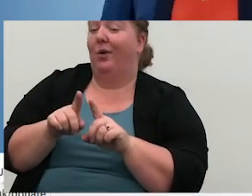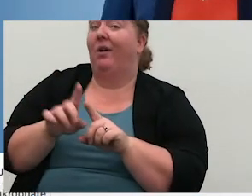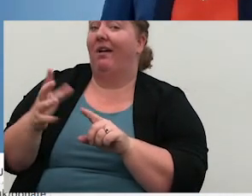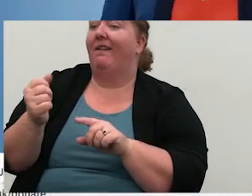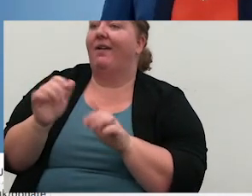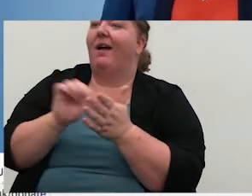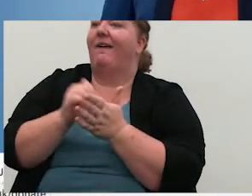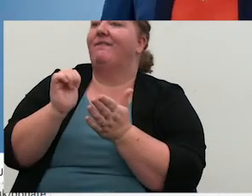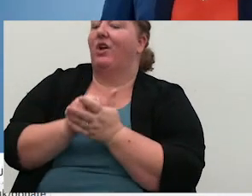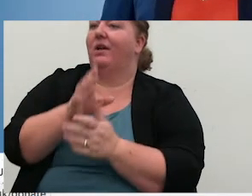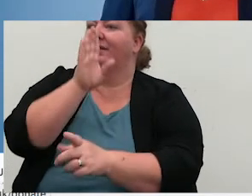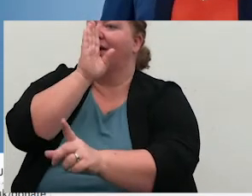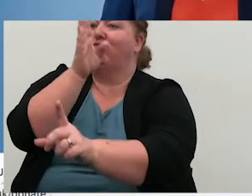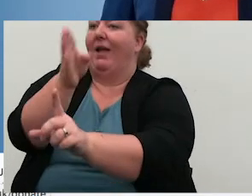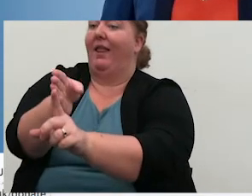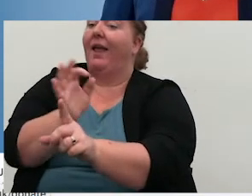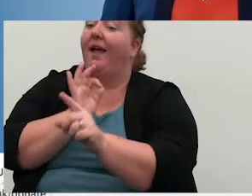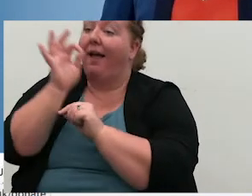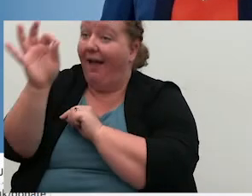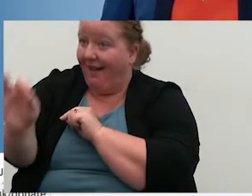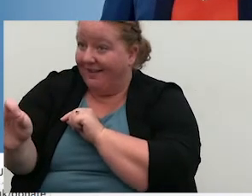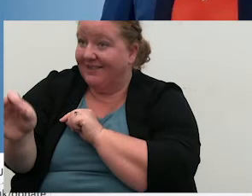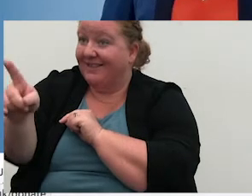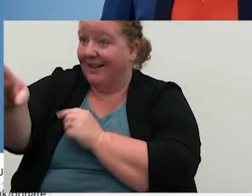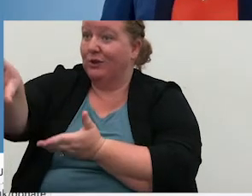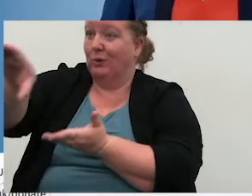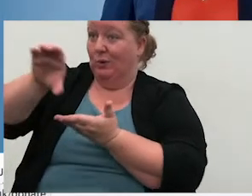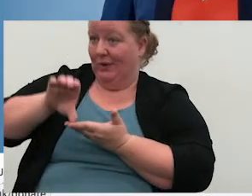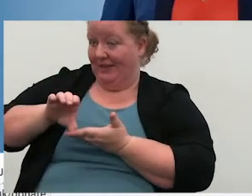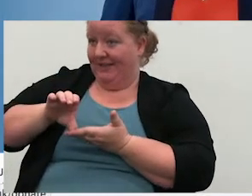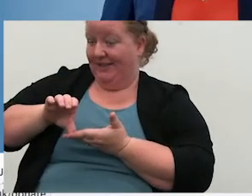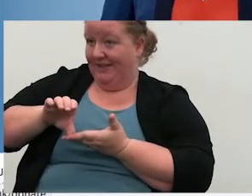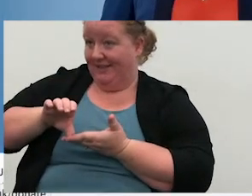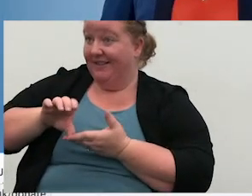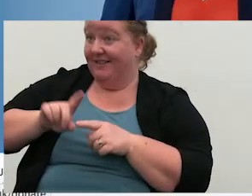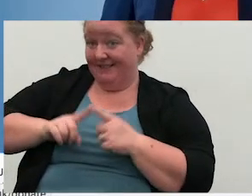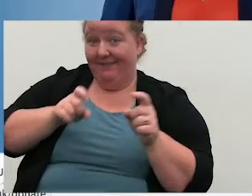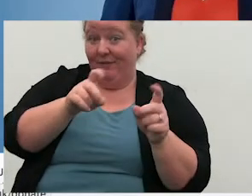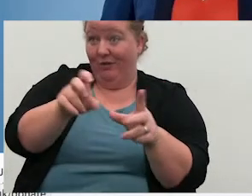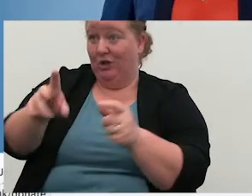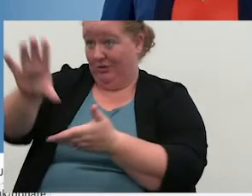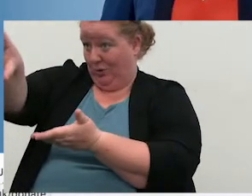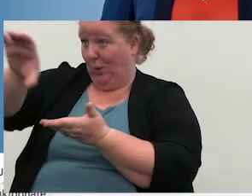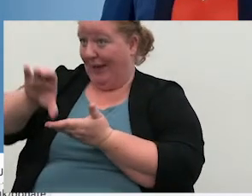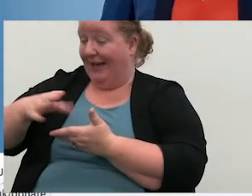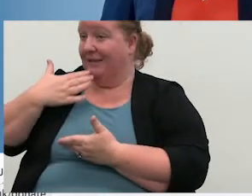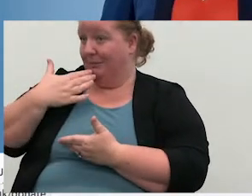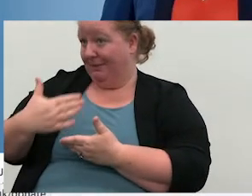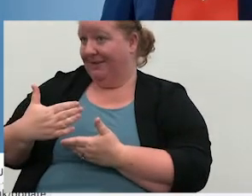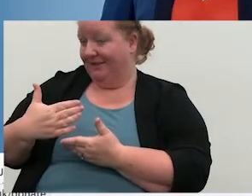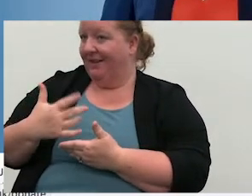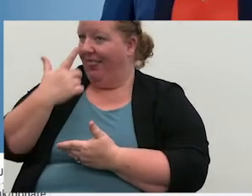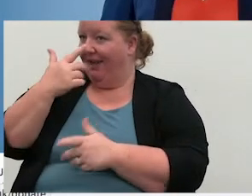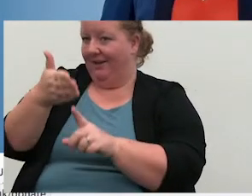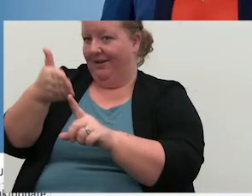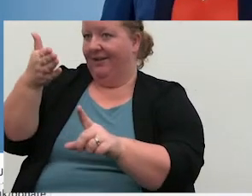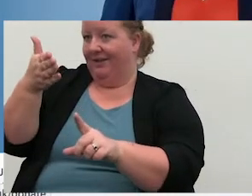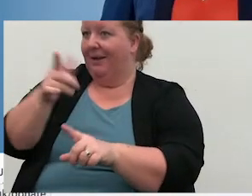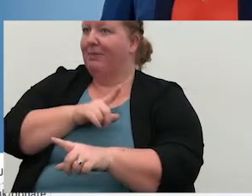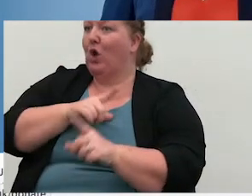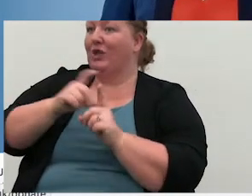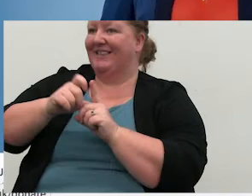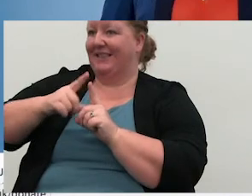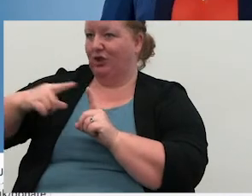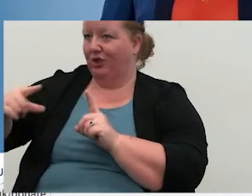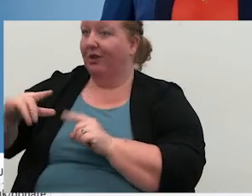have adverts directly asking you to donate, different versions of that, and they will be able to tell, because it's